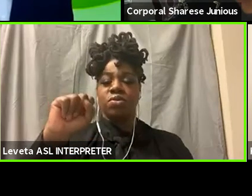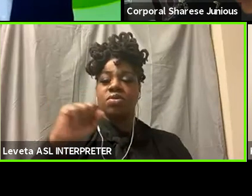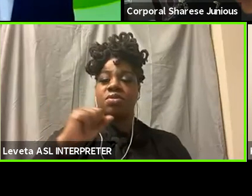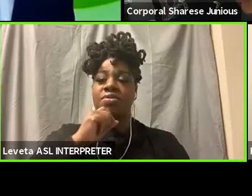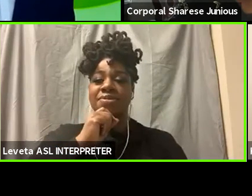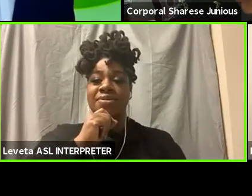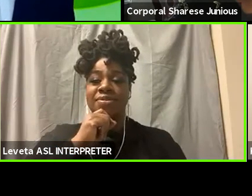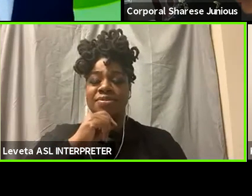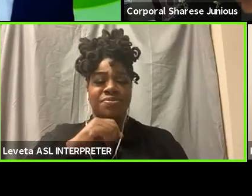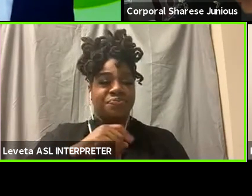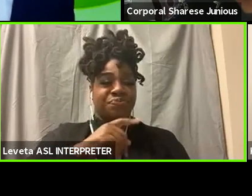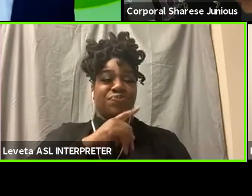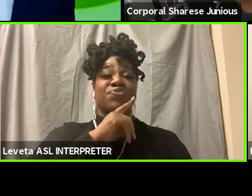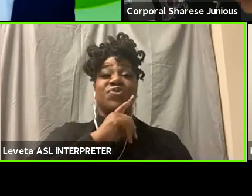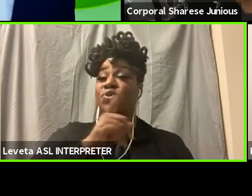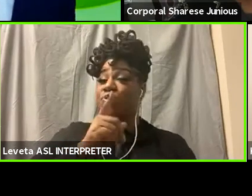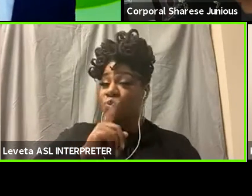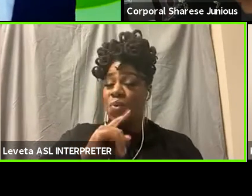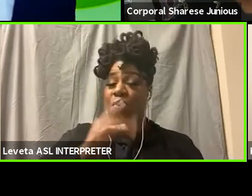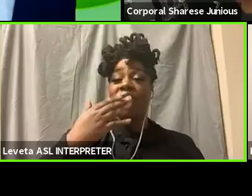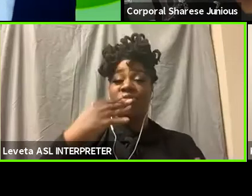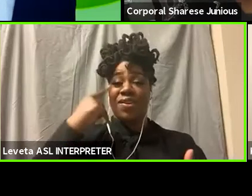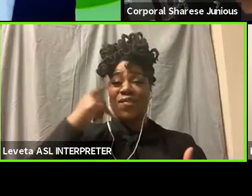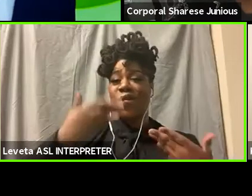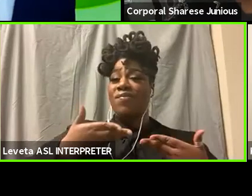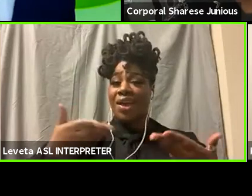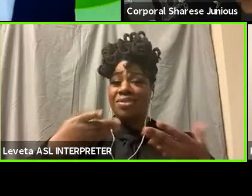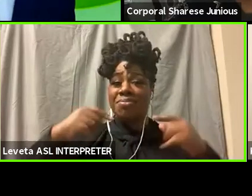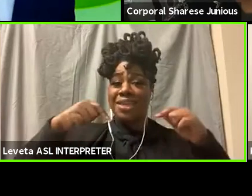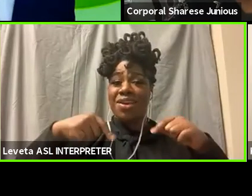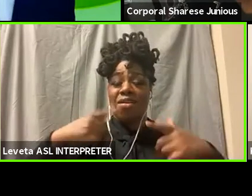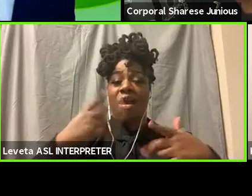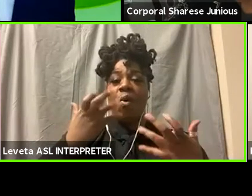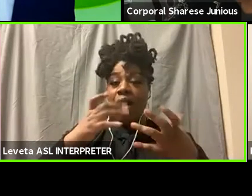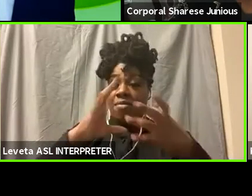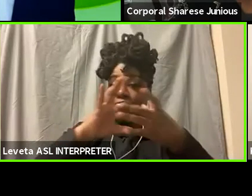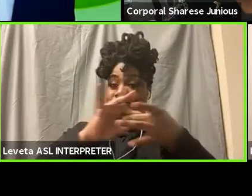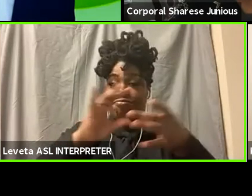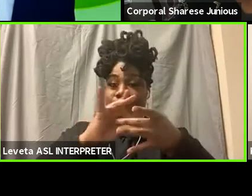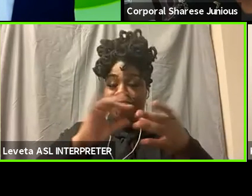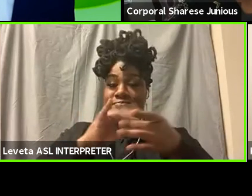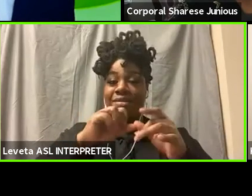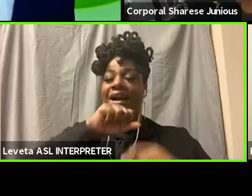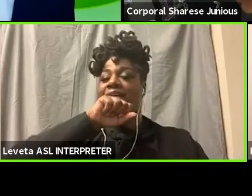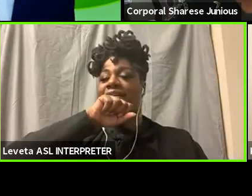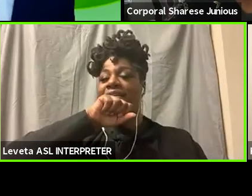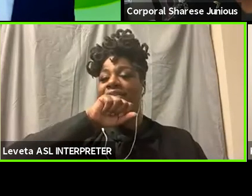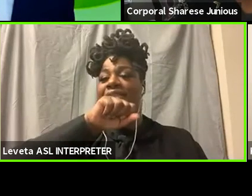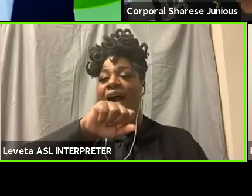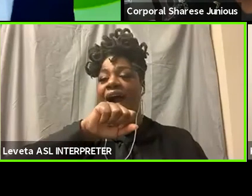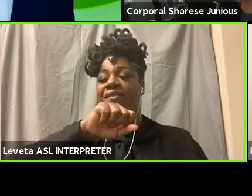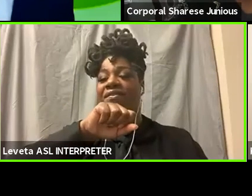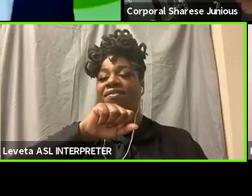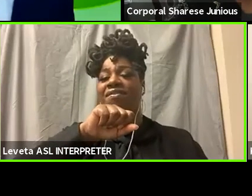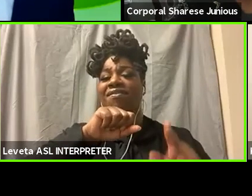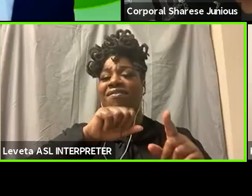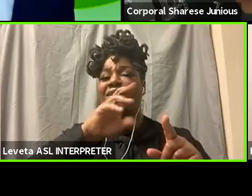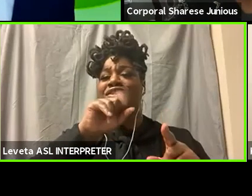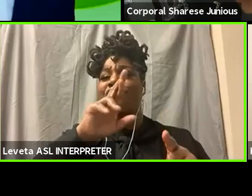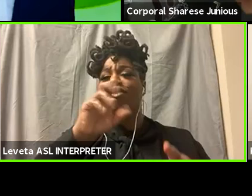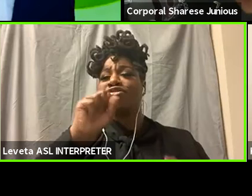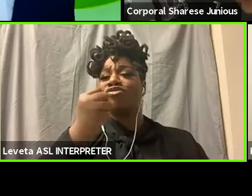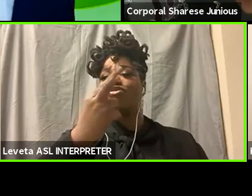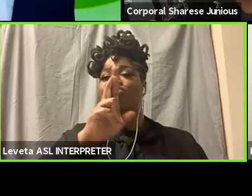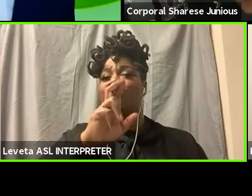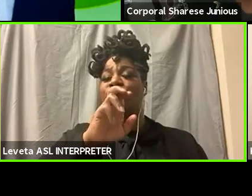for having me on the panel. I do want to say that I love what Dr. Schreiber said